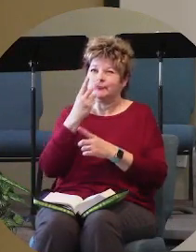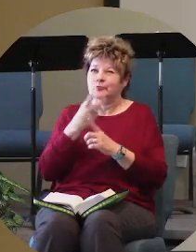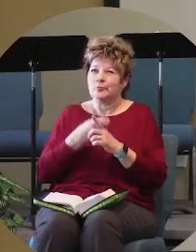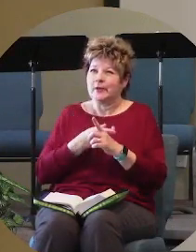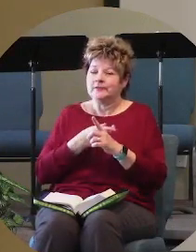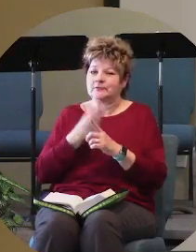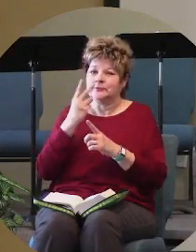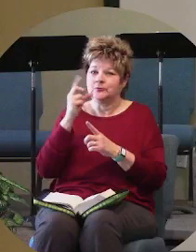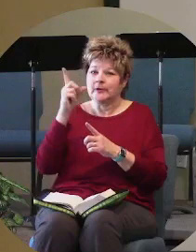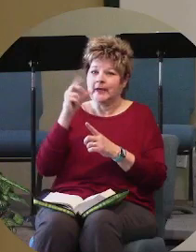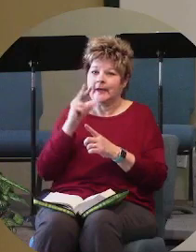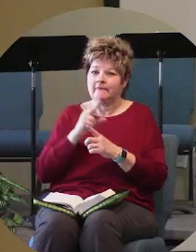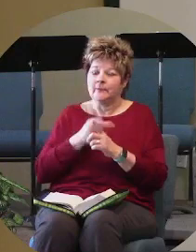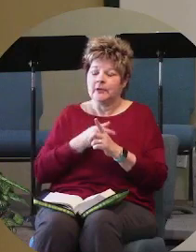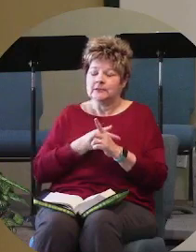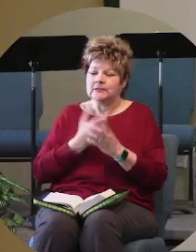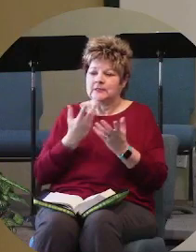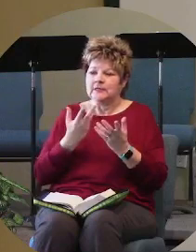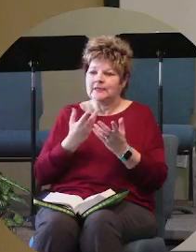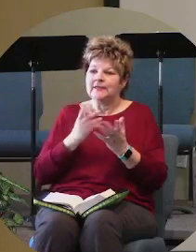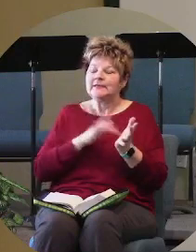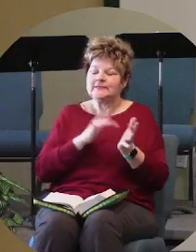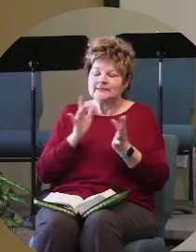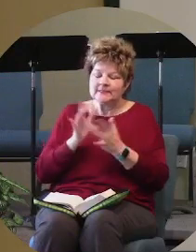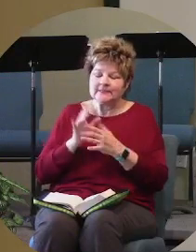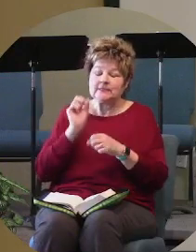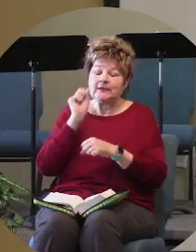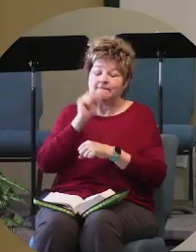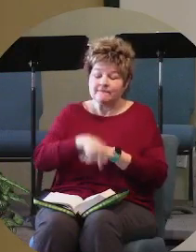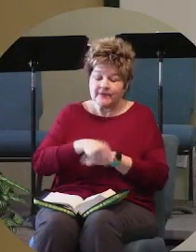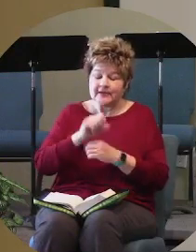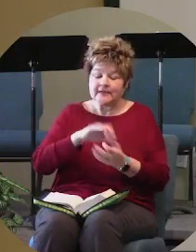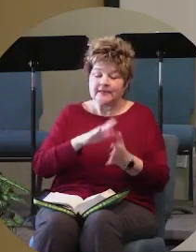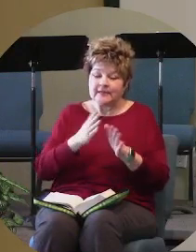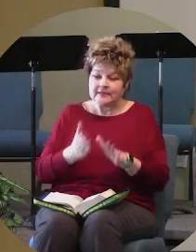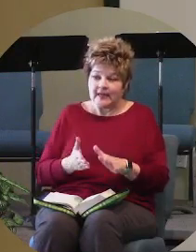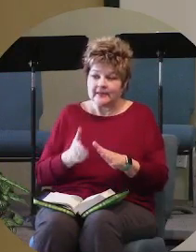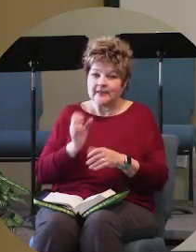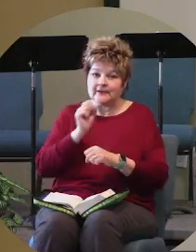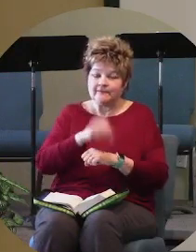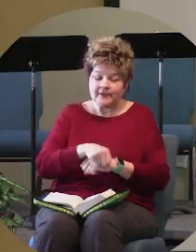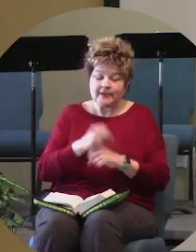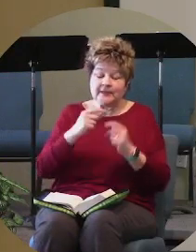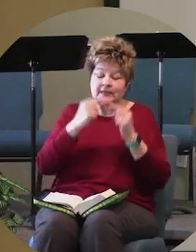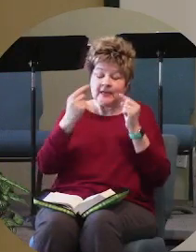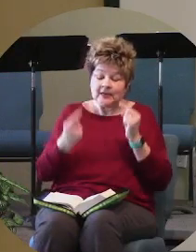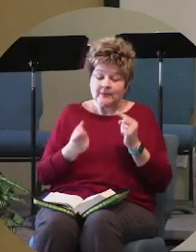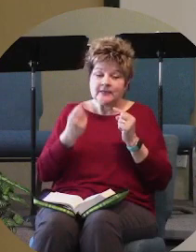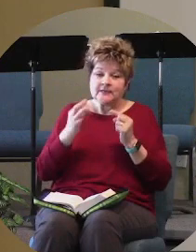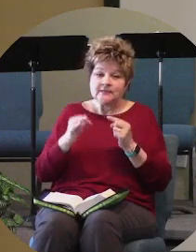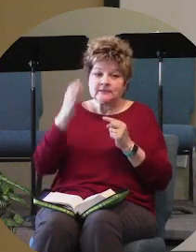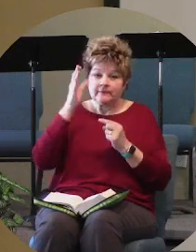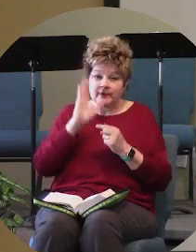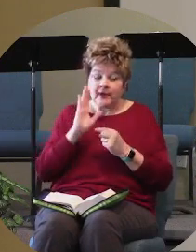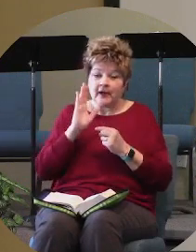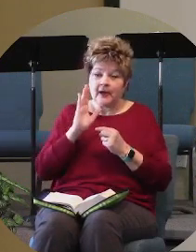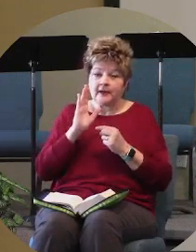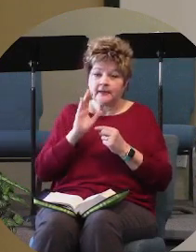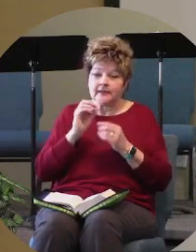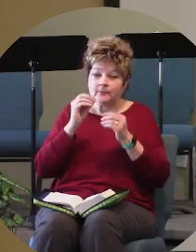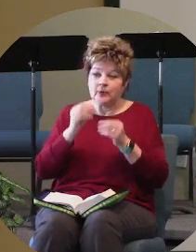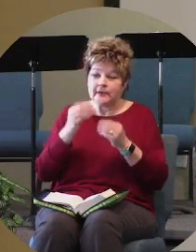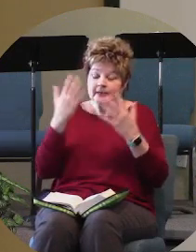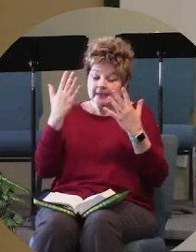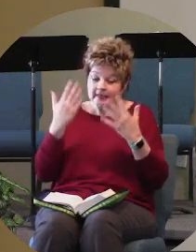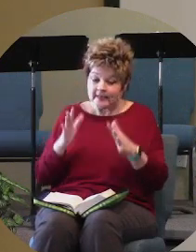that. That Jesus defeated death. He defeated the enemies of God. He put an end to